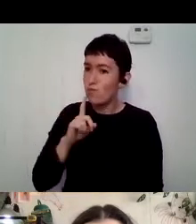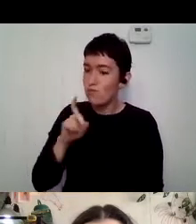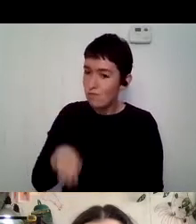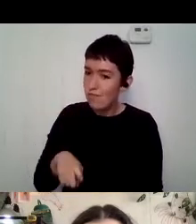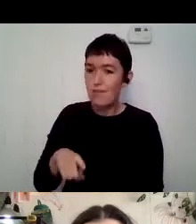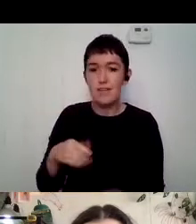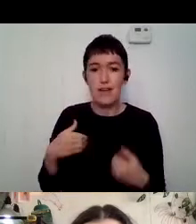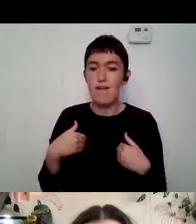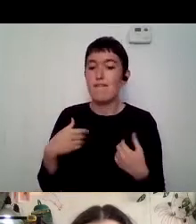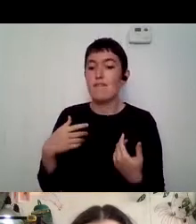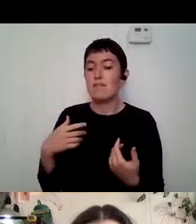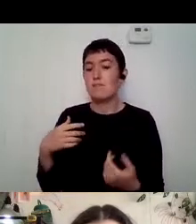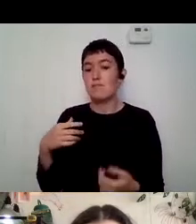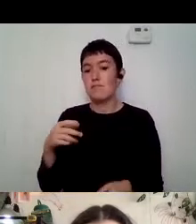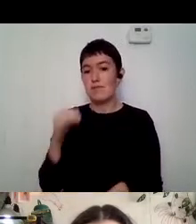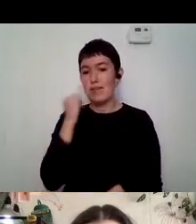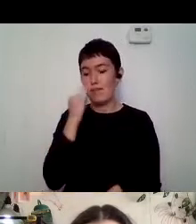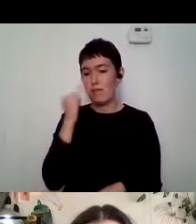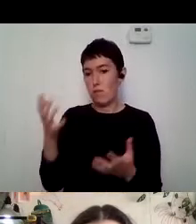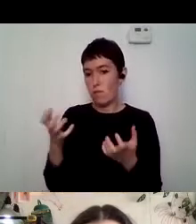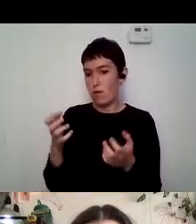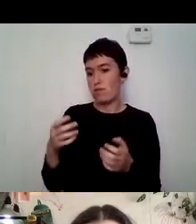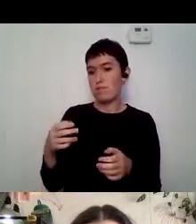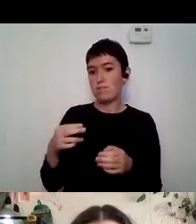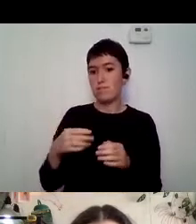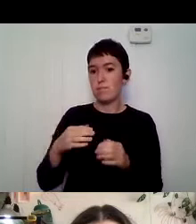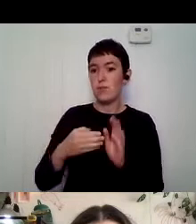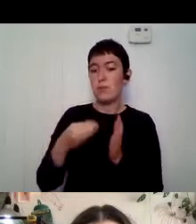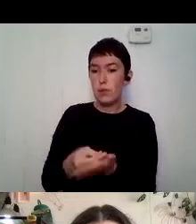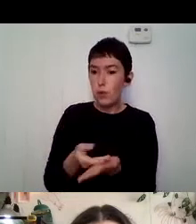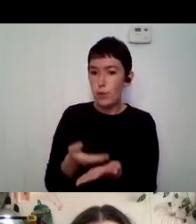what you claim it does. And then following, very stringent